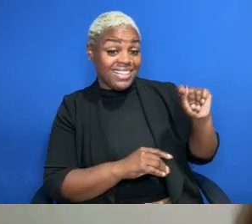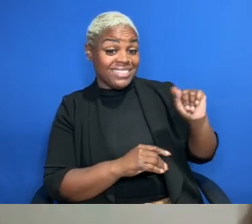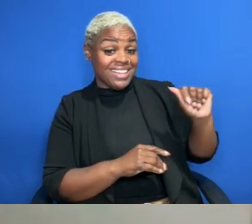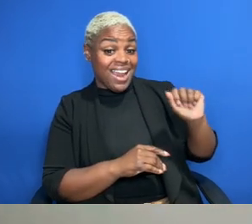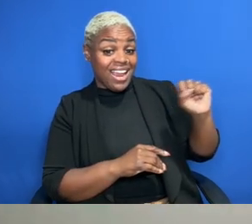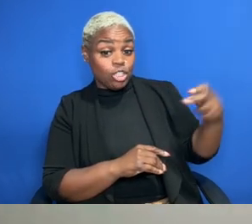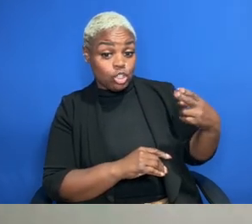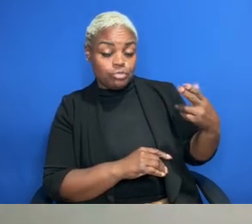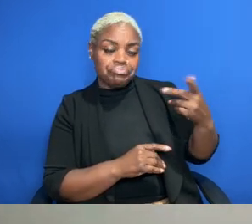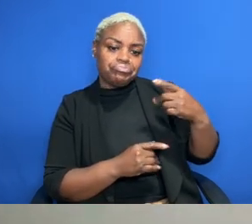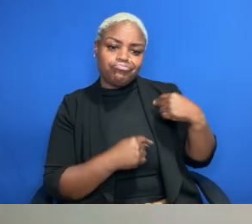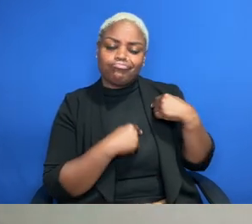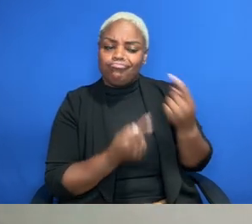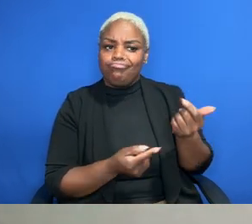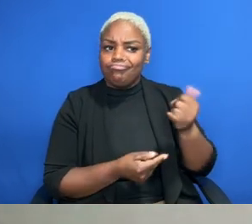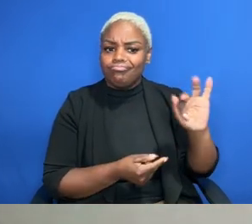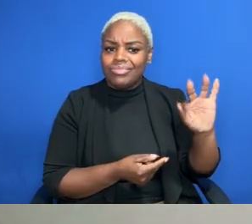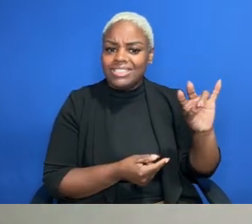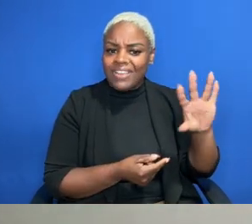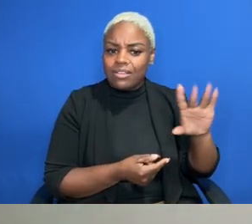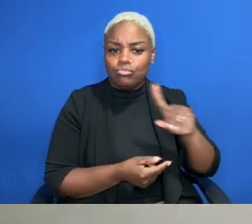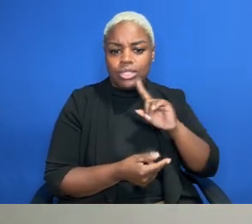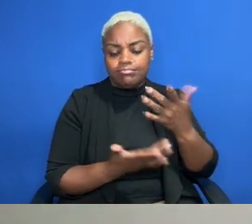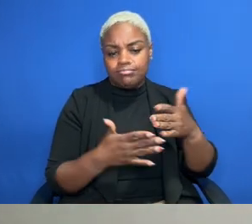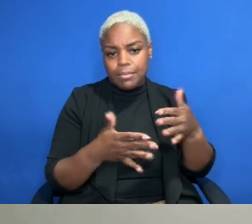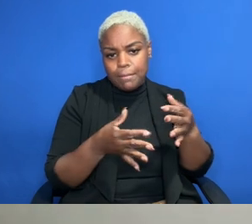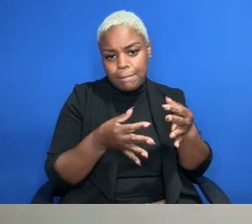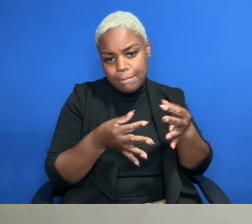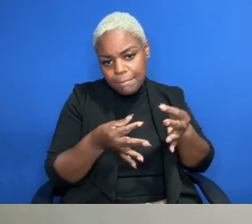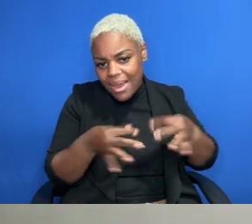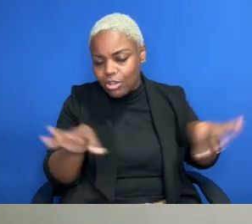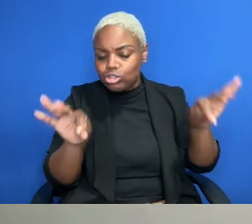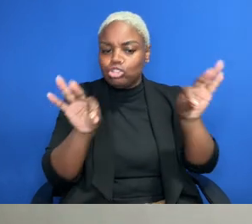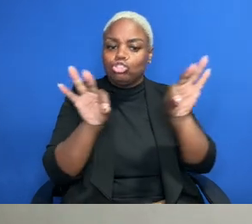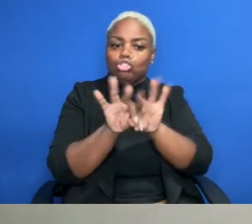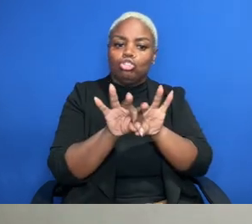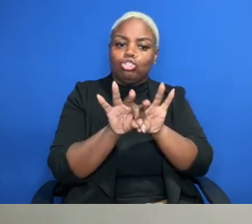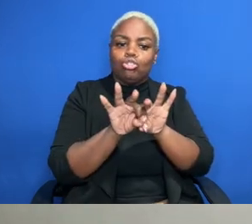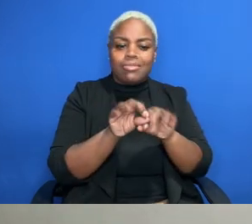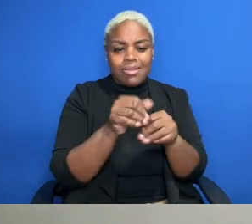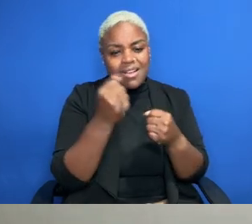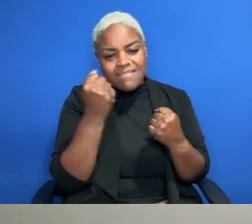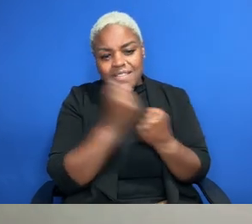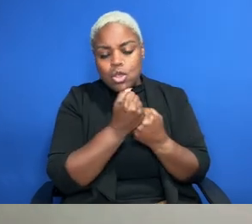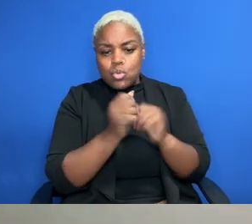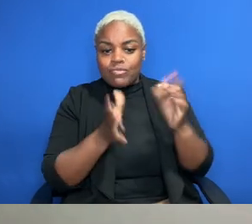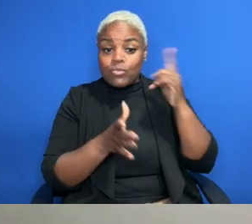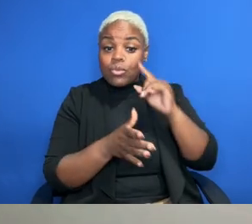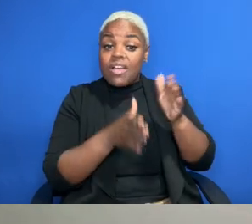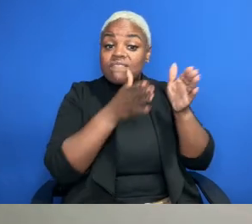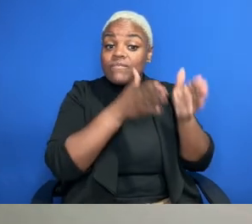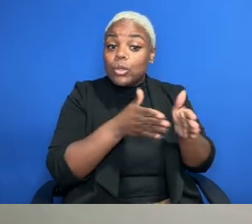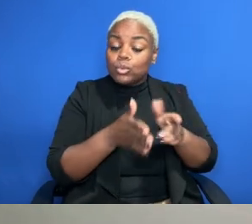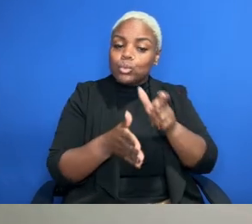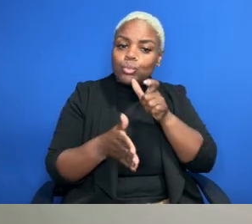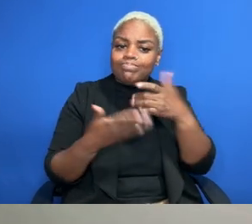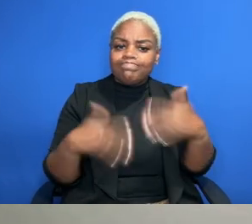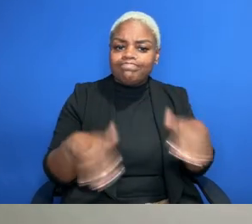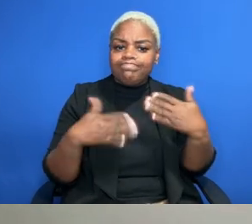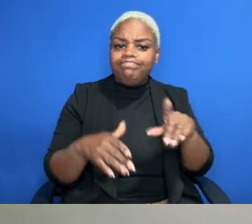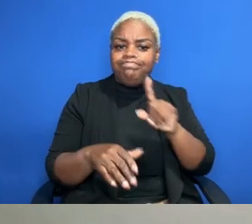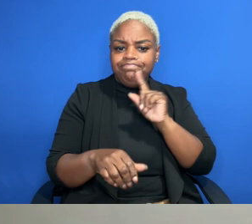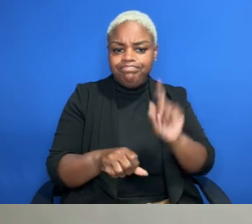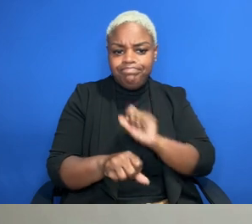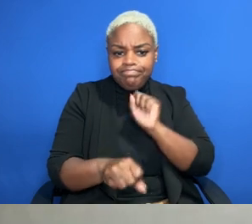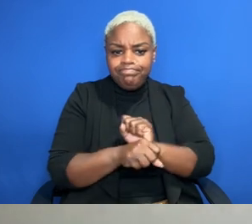www.tash.org. And TASH has been around since 1975 and really is the major advocacy group for